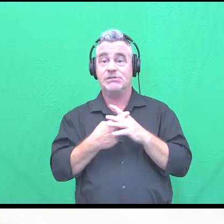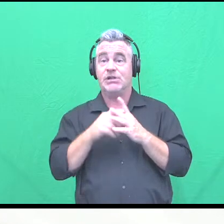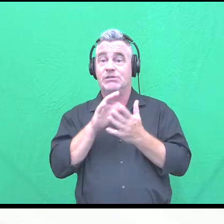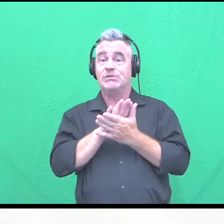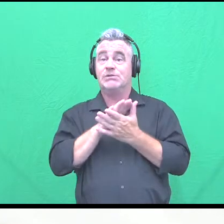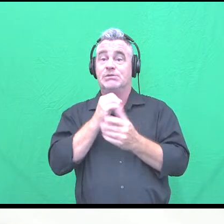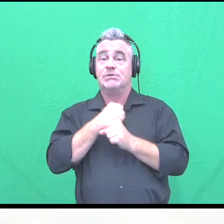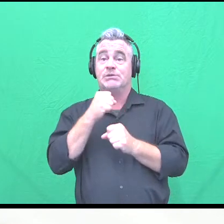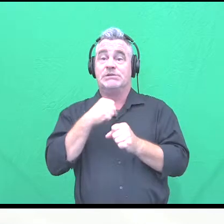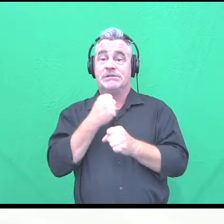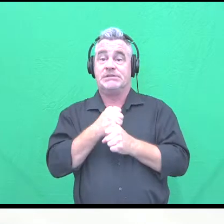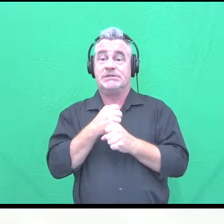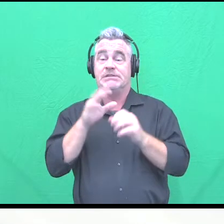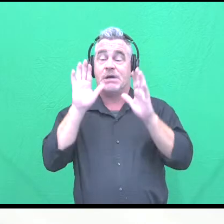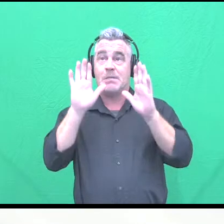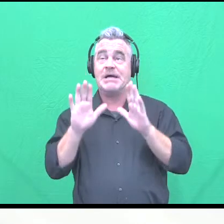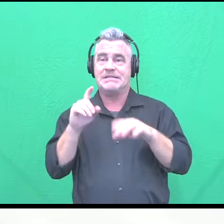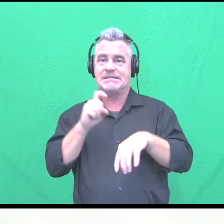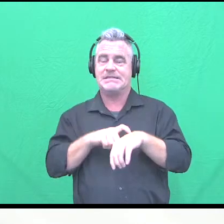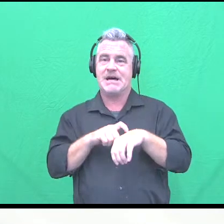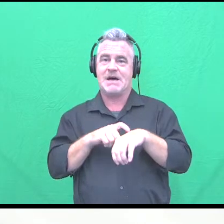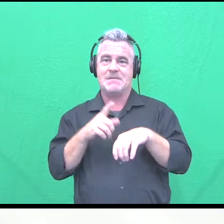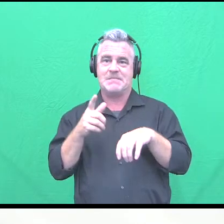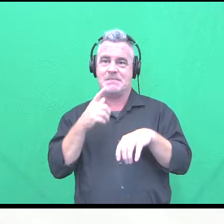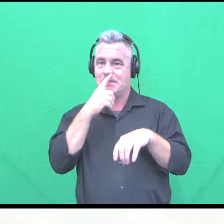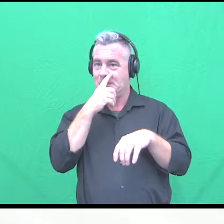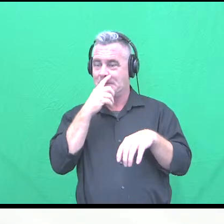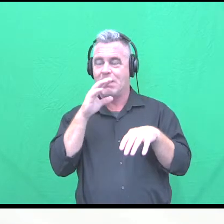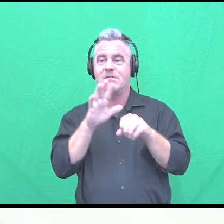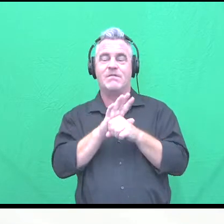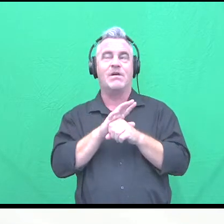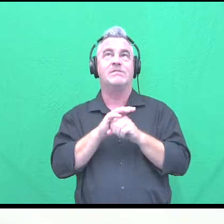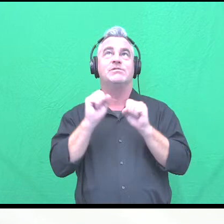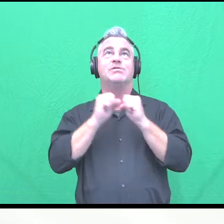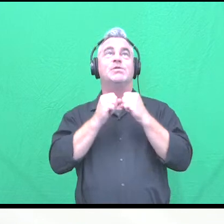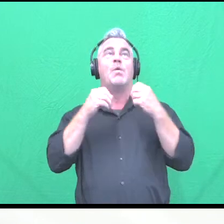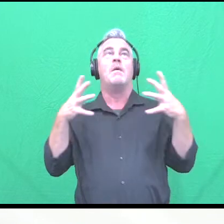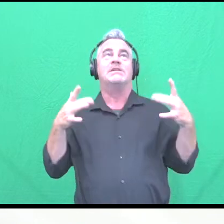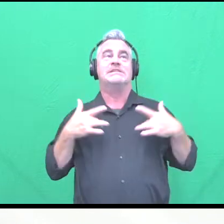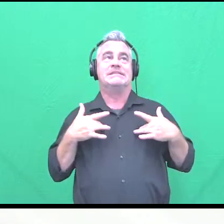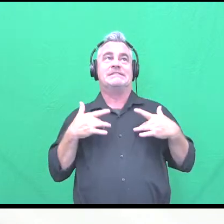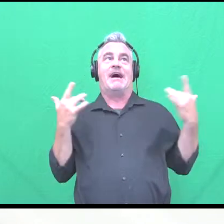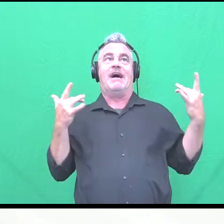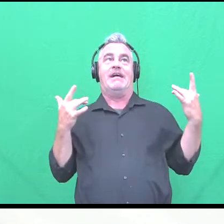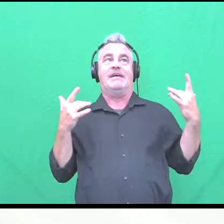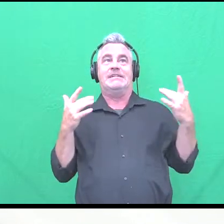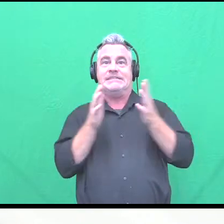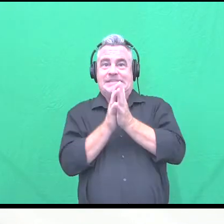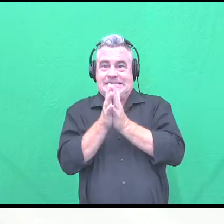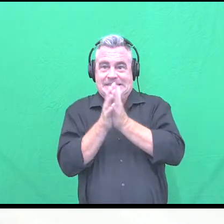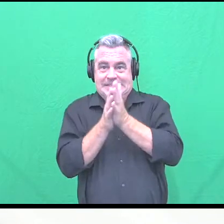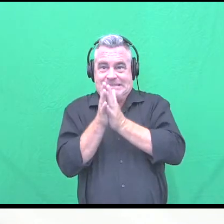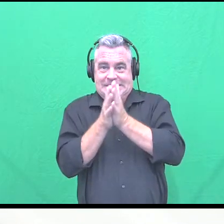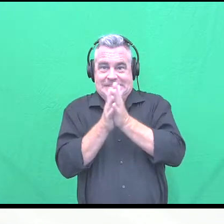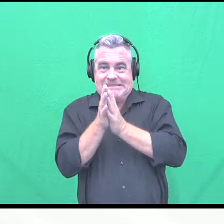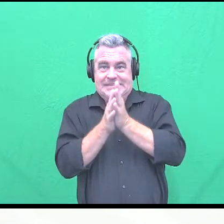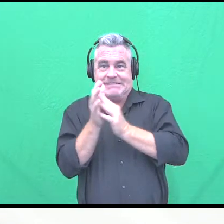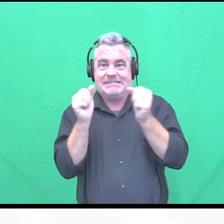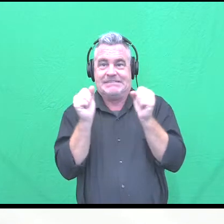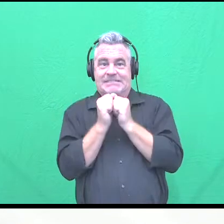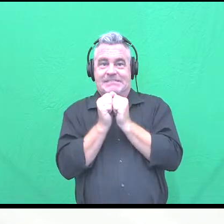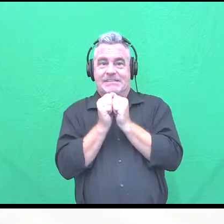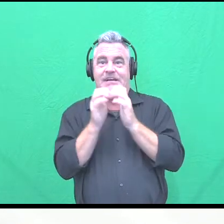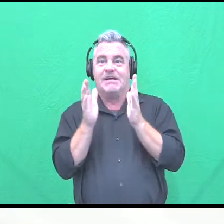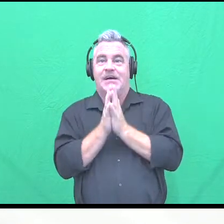is an amazing time that is full of so much excitement, so much anticipation, and in a lot